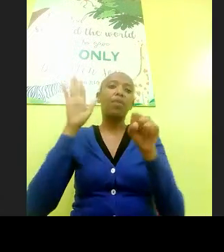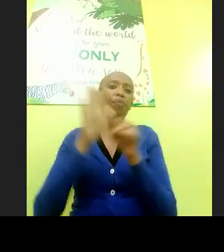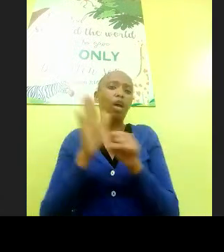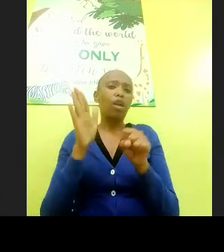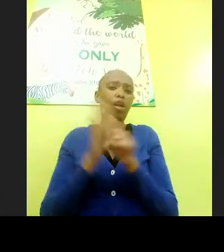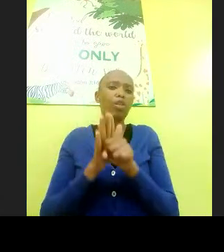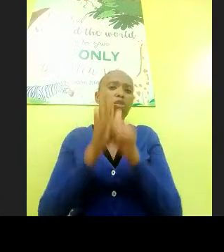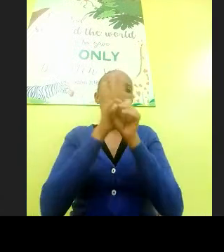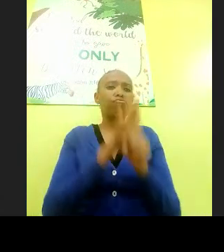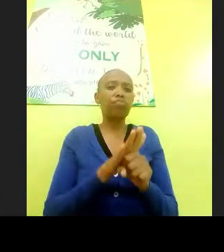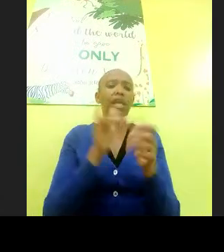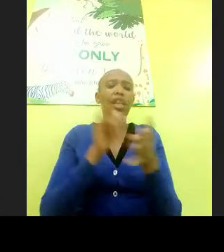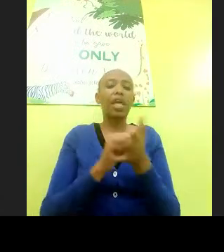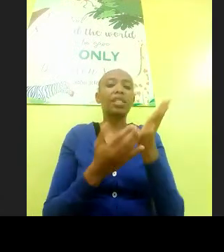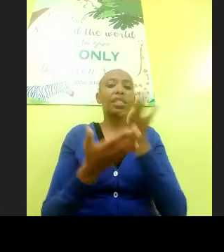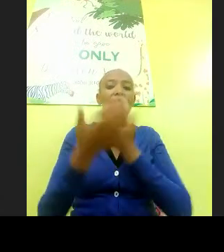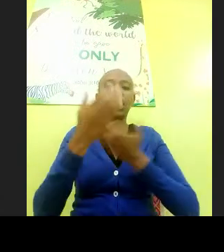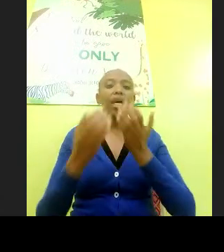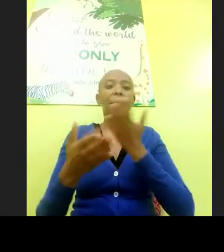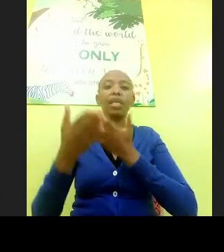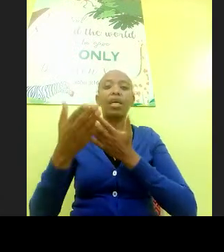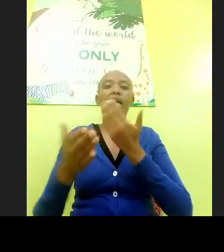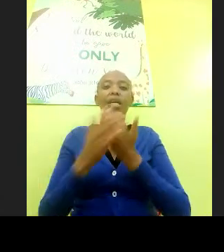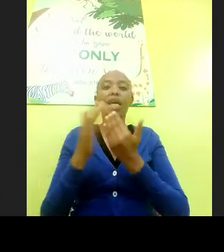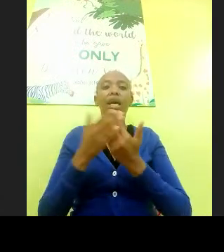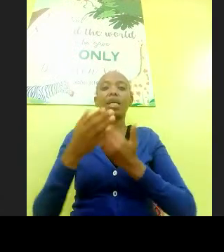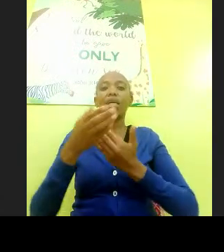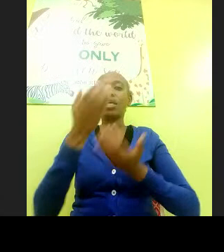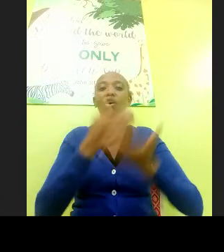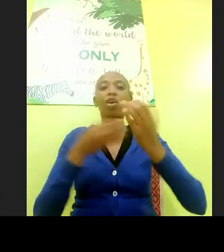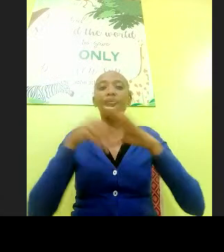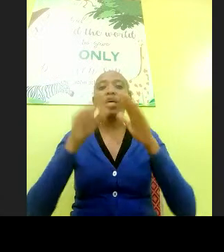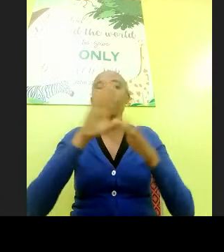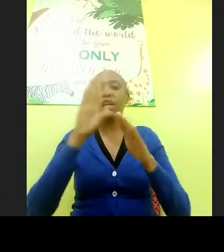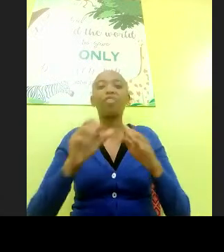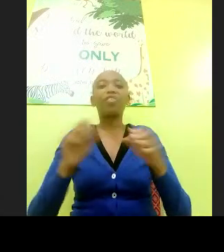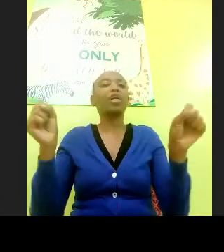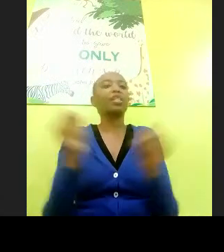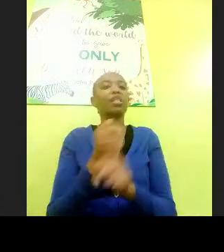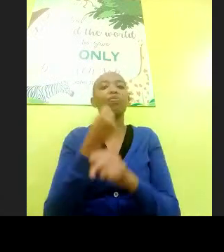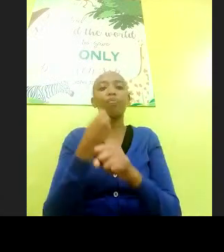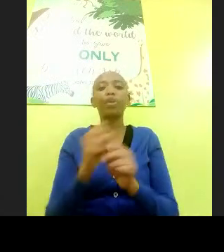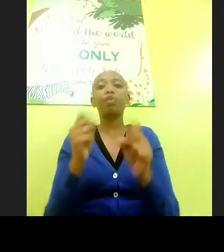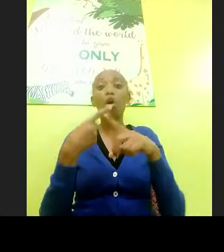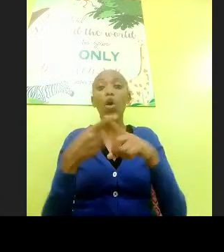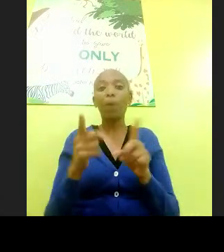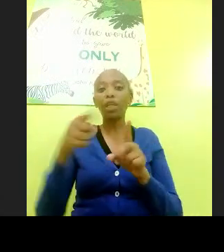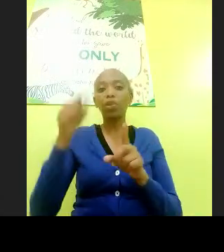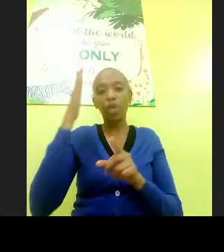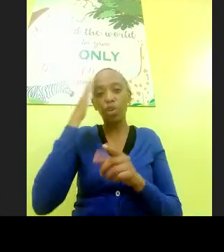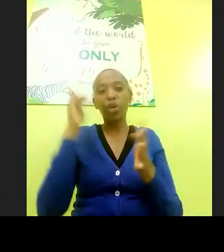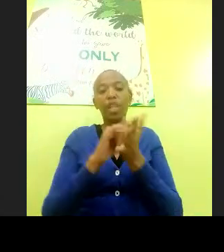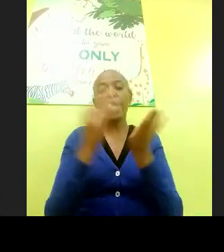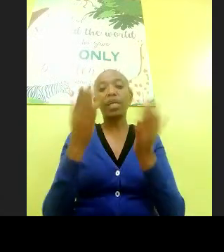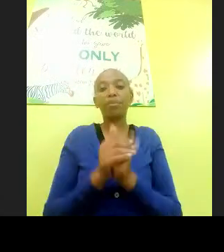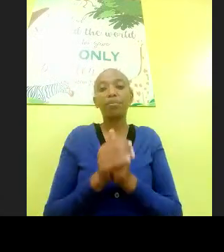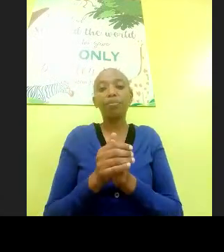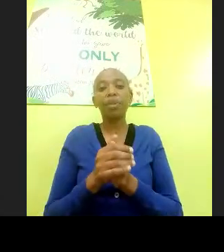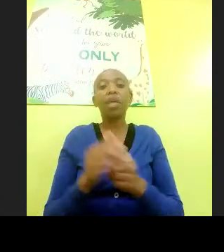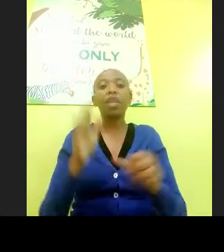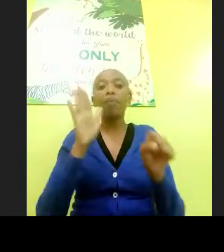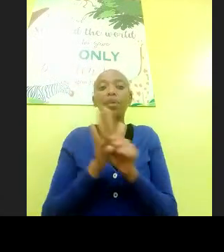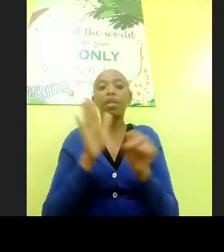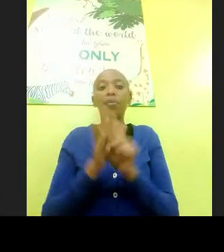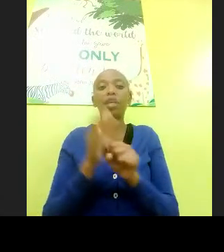a care economy on the African continent is not possible, but we know that the majority